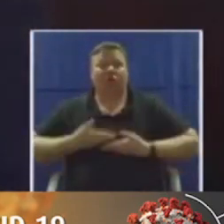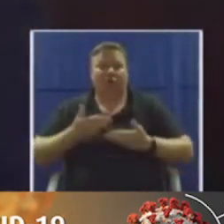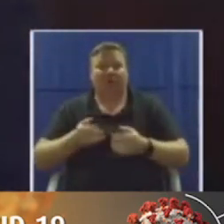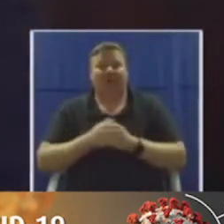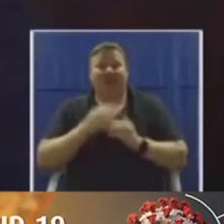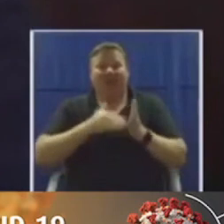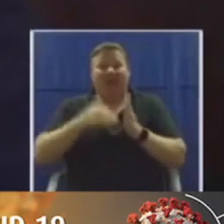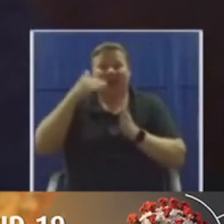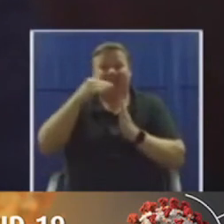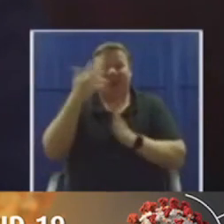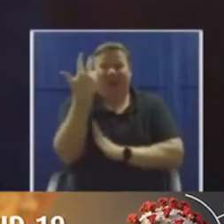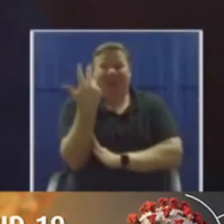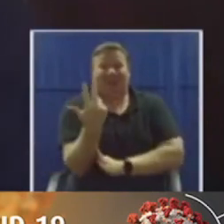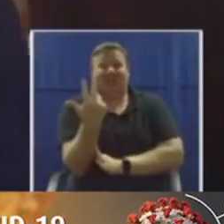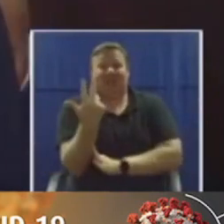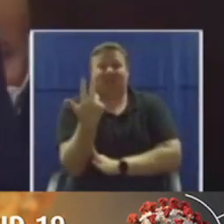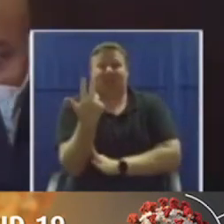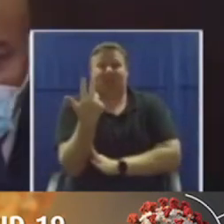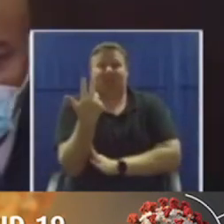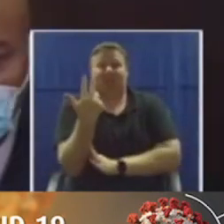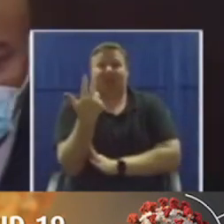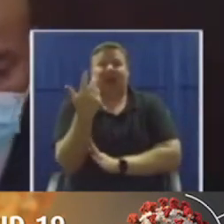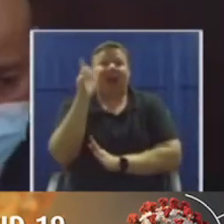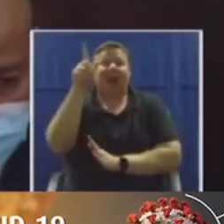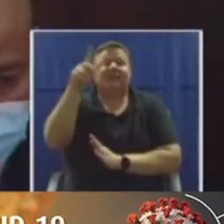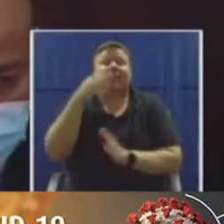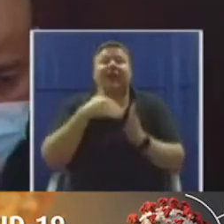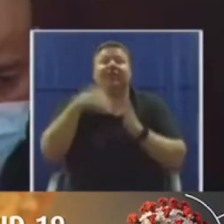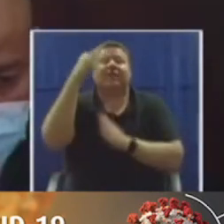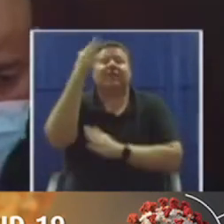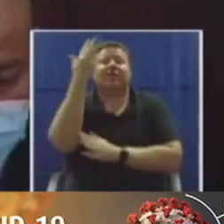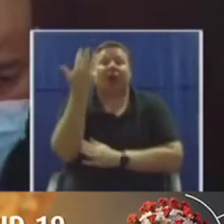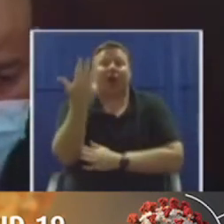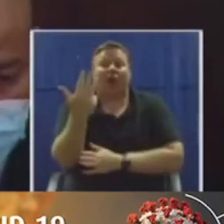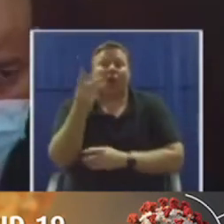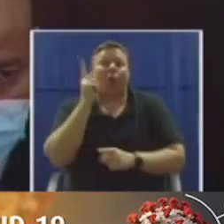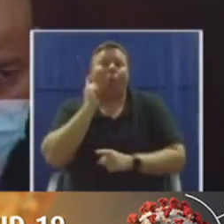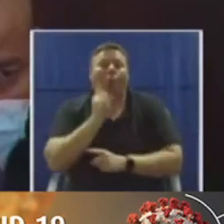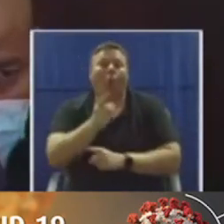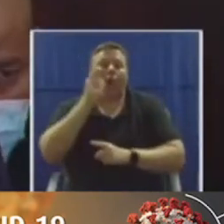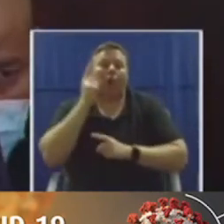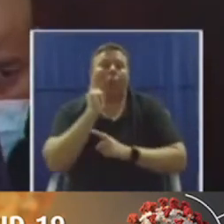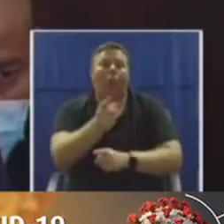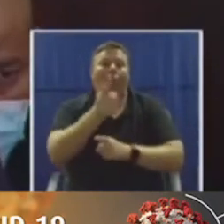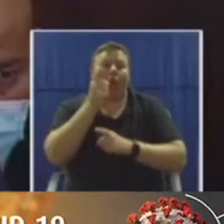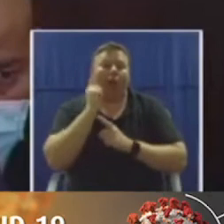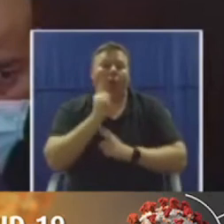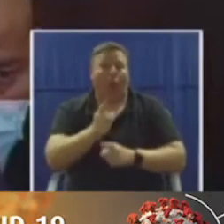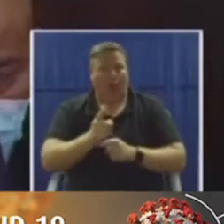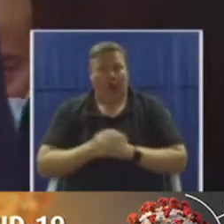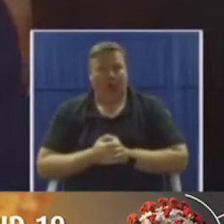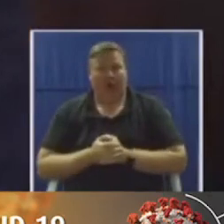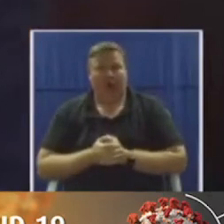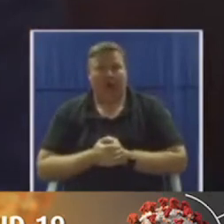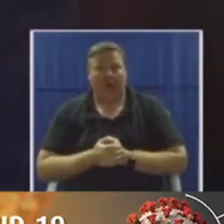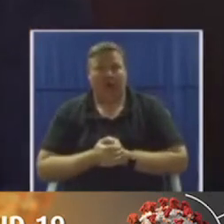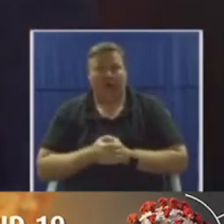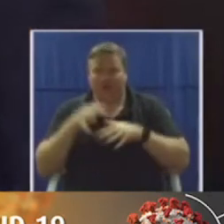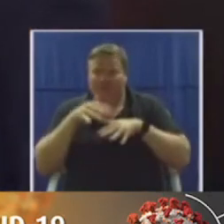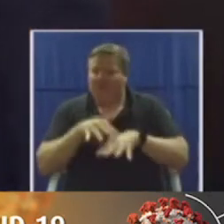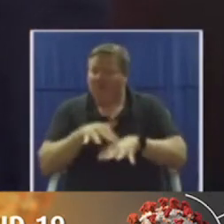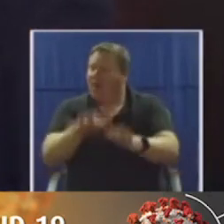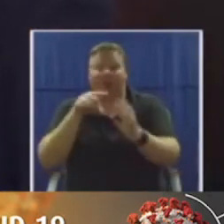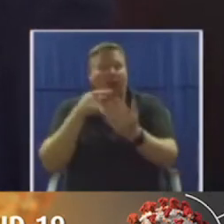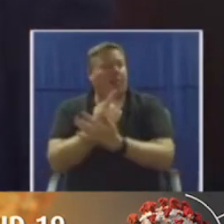level 8, and later that day made it a level 9. The warnings were dire. Widespread flooding of